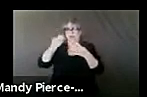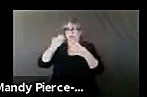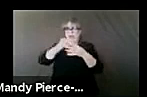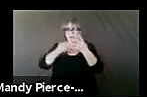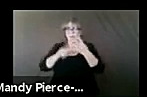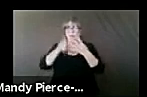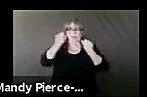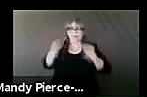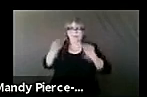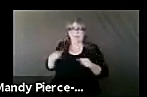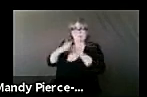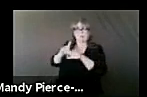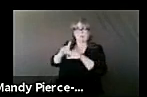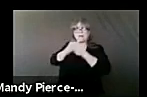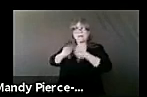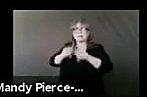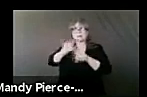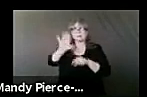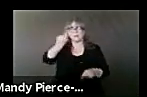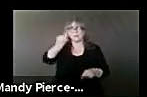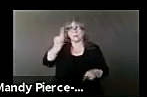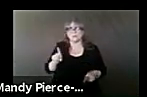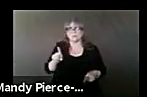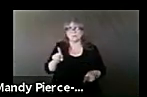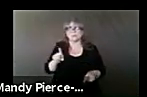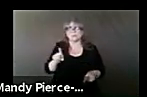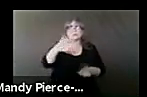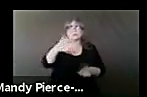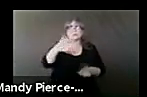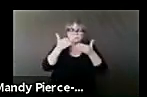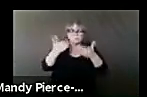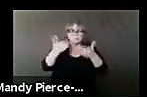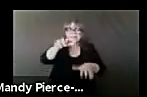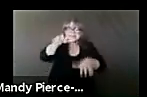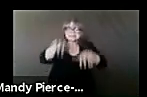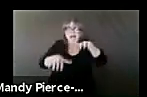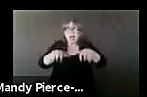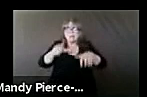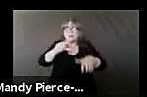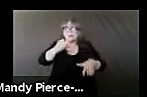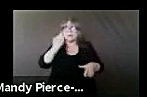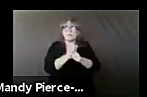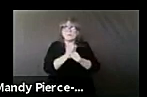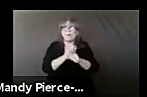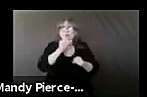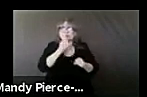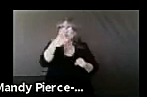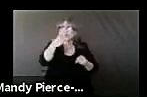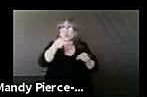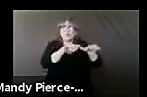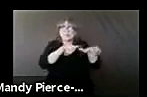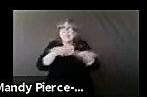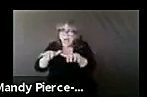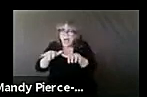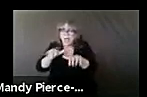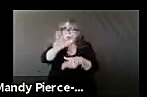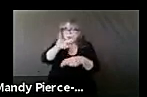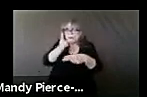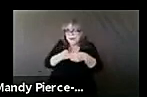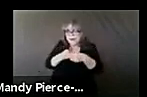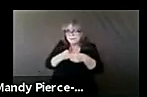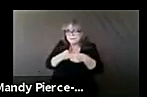and the media outlet that you are with. I will go ahead and read the questions out. If there's a duplicate, I will acknowledge that